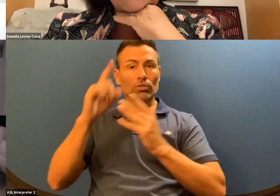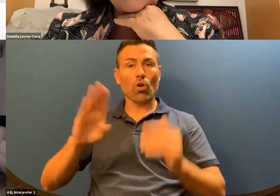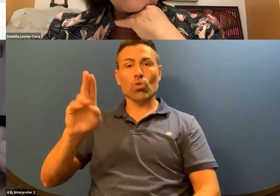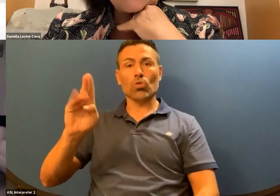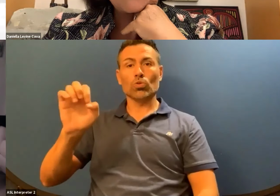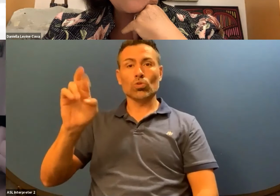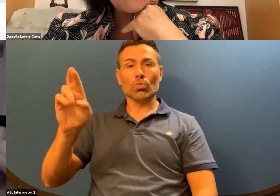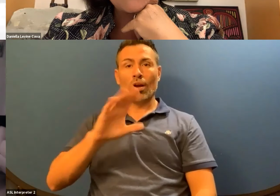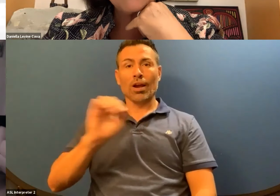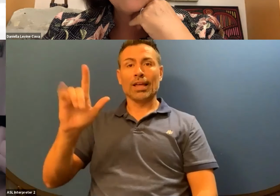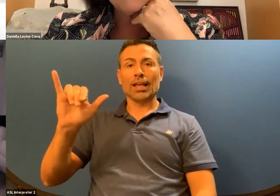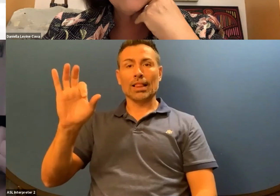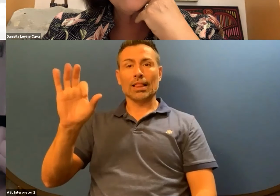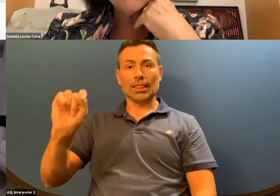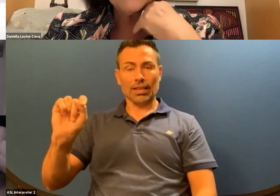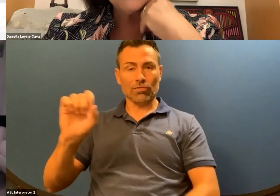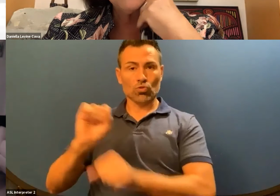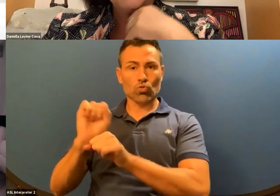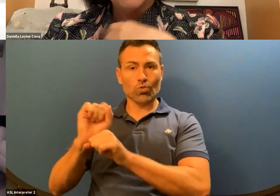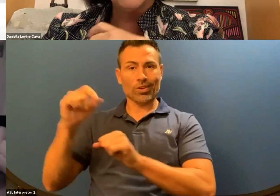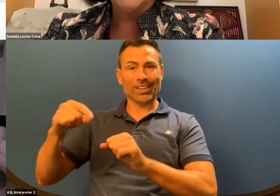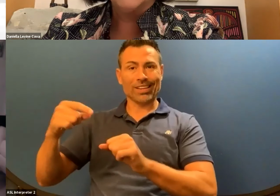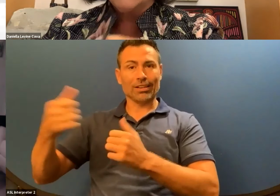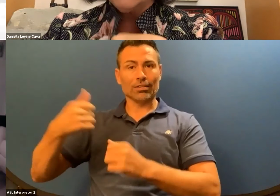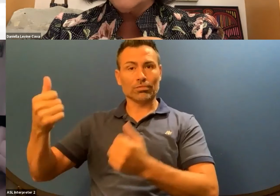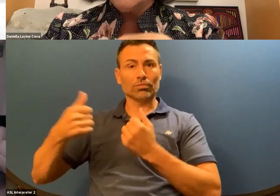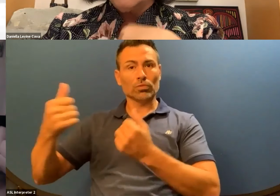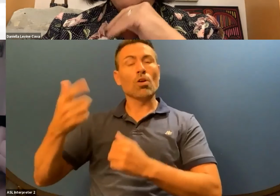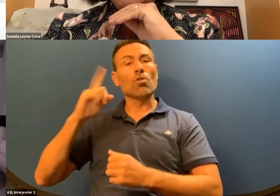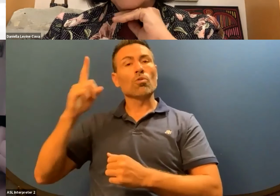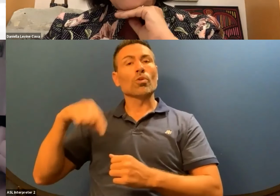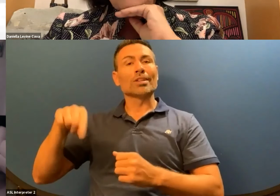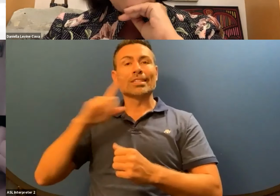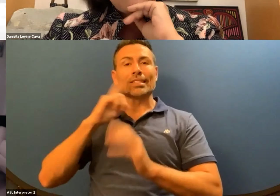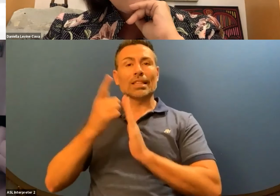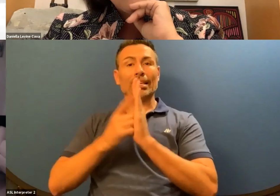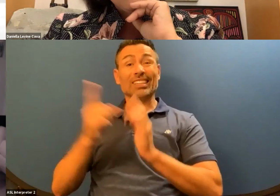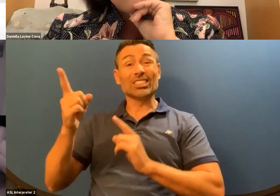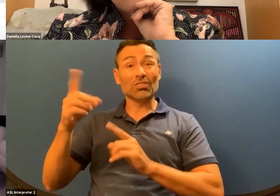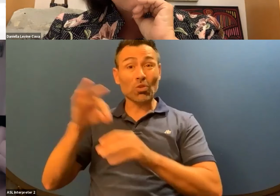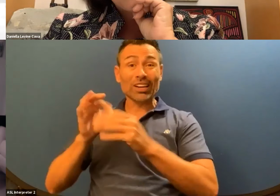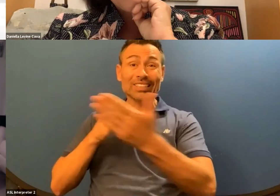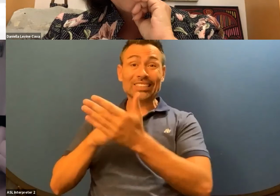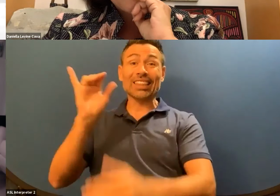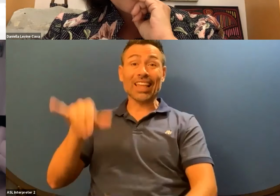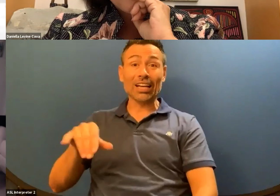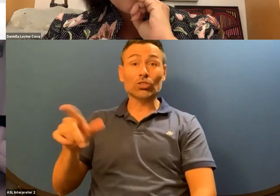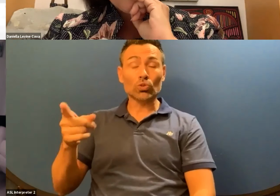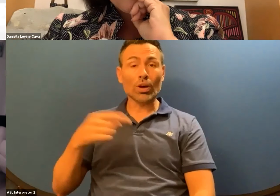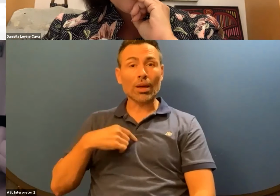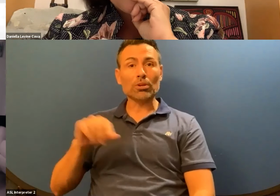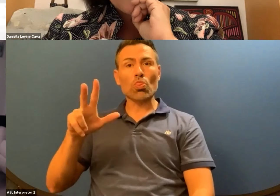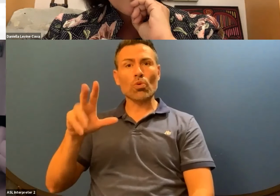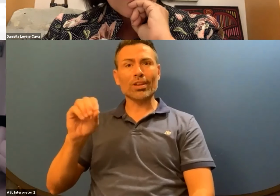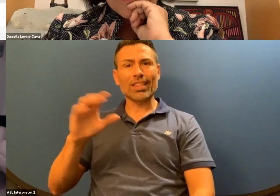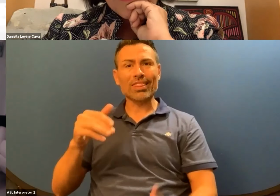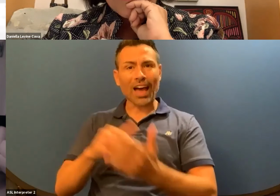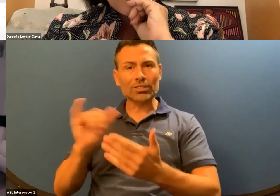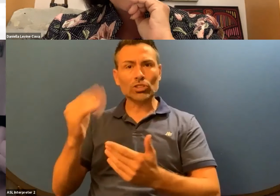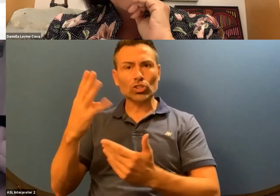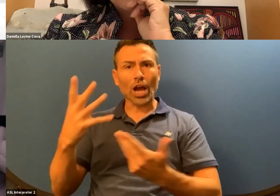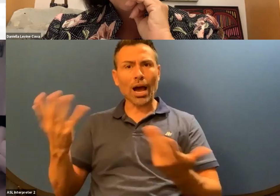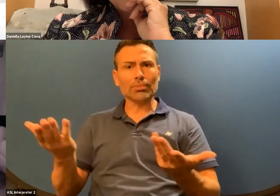created 30,000 jobs, also alternatives to mobility. She voted against that too. You know, the reality is the issues of transportation in